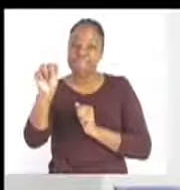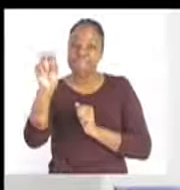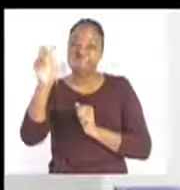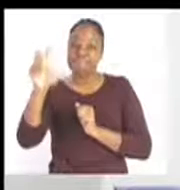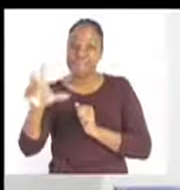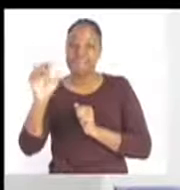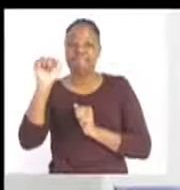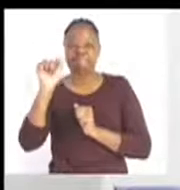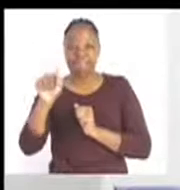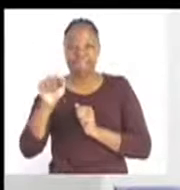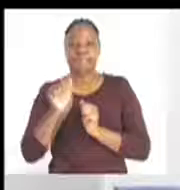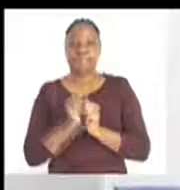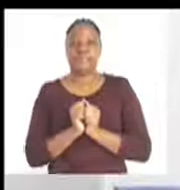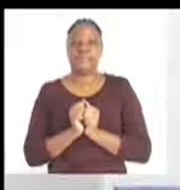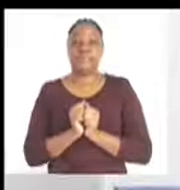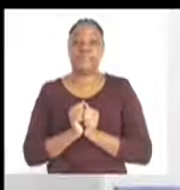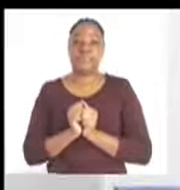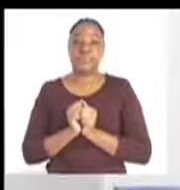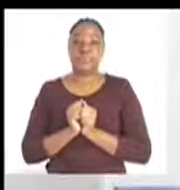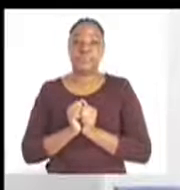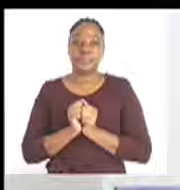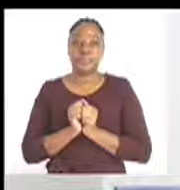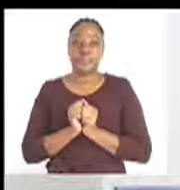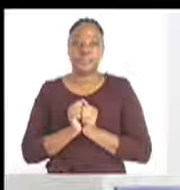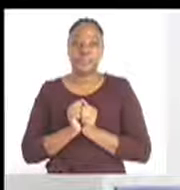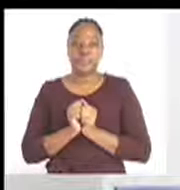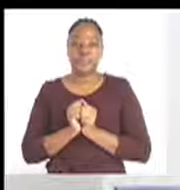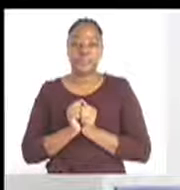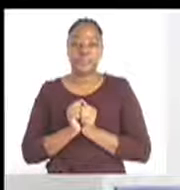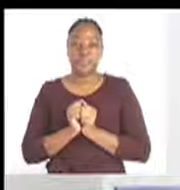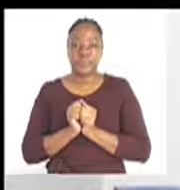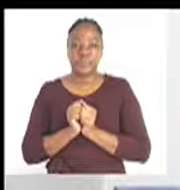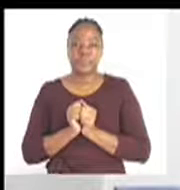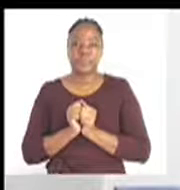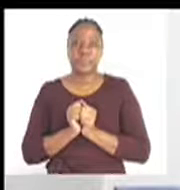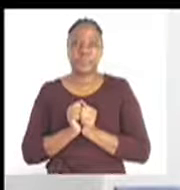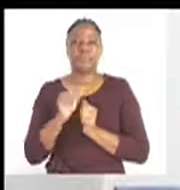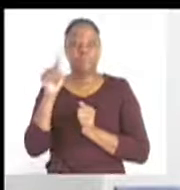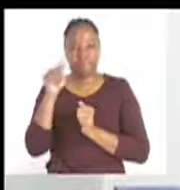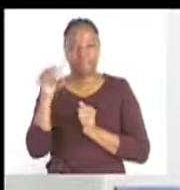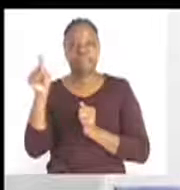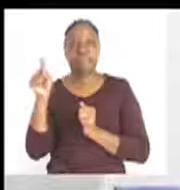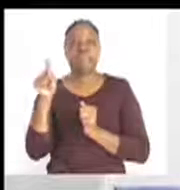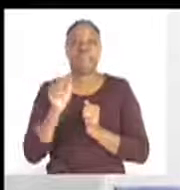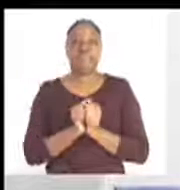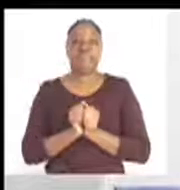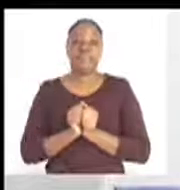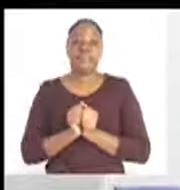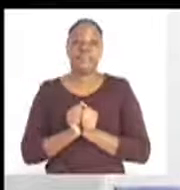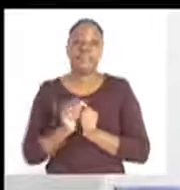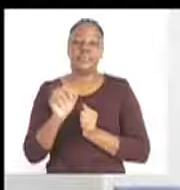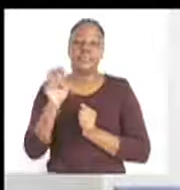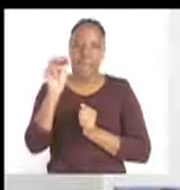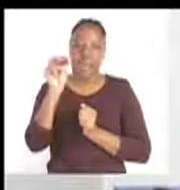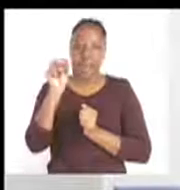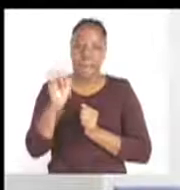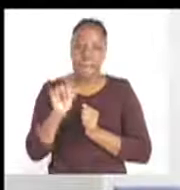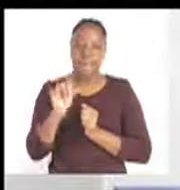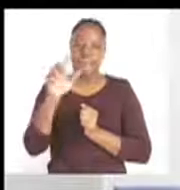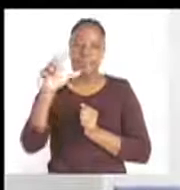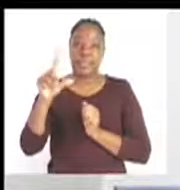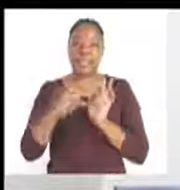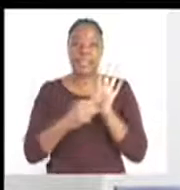milliliters. So we write our M and we write our L to show that this is